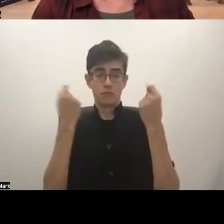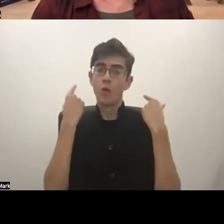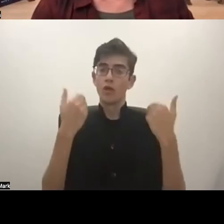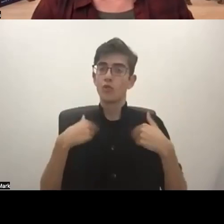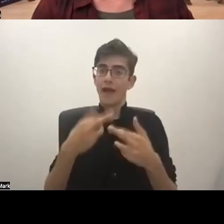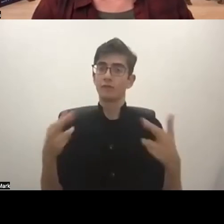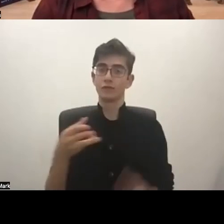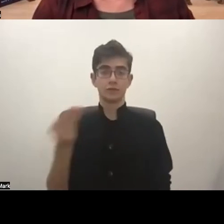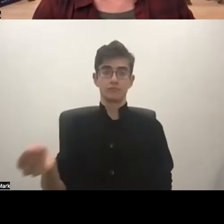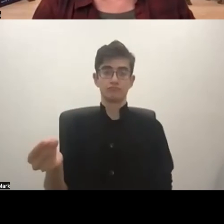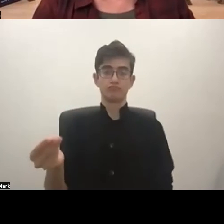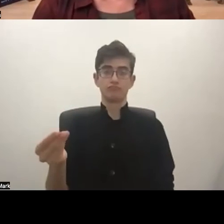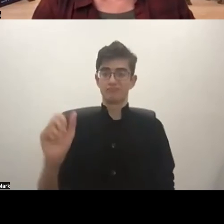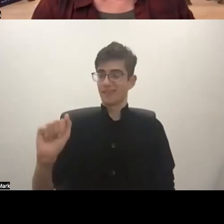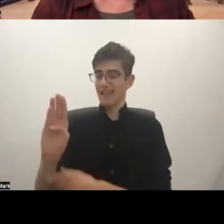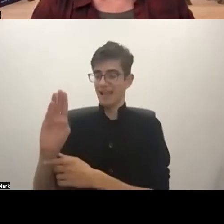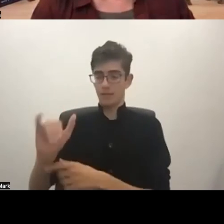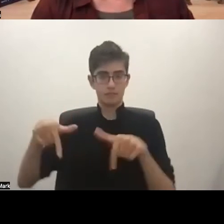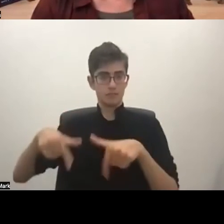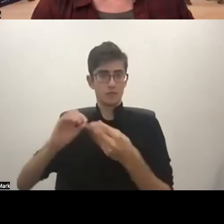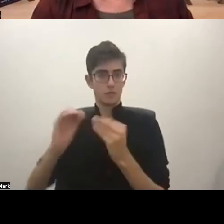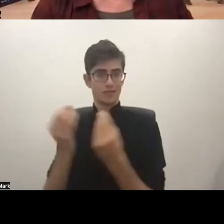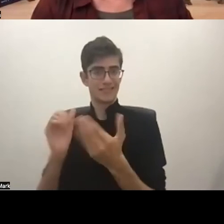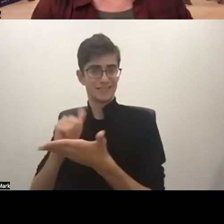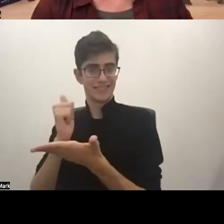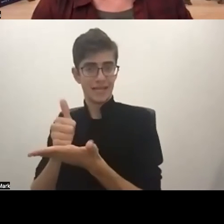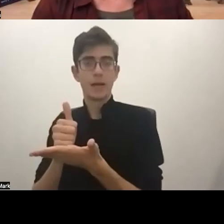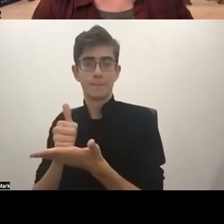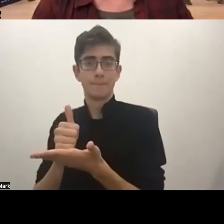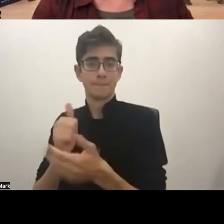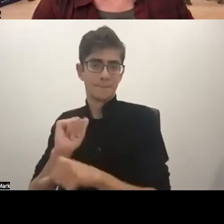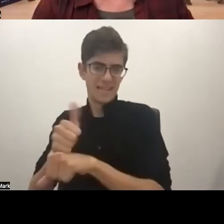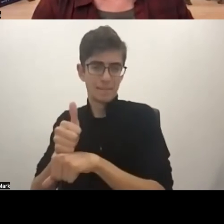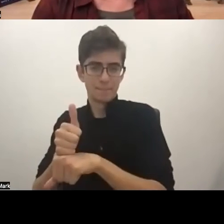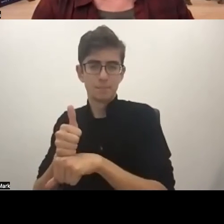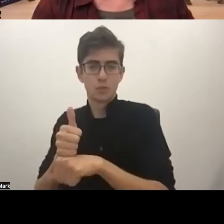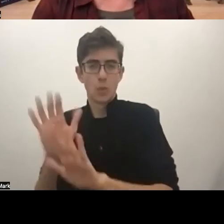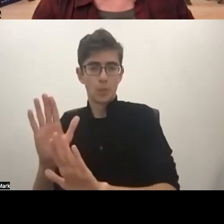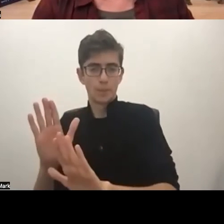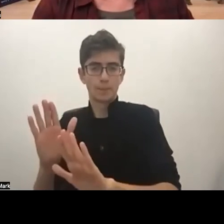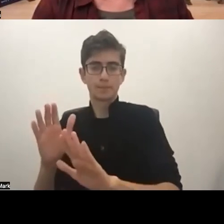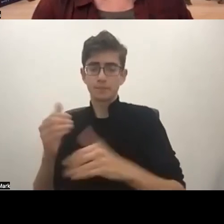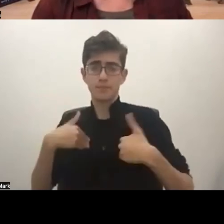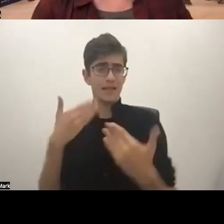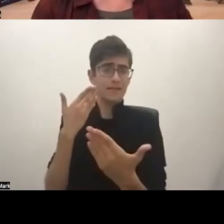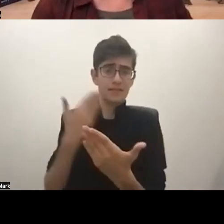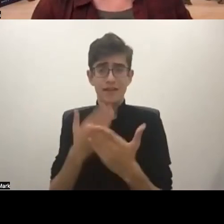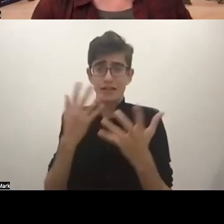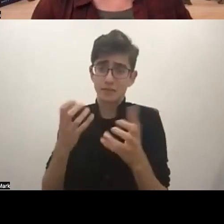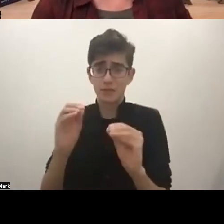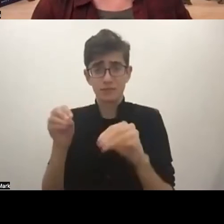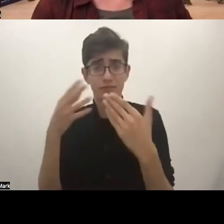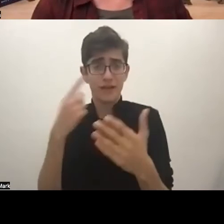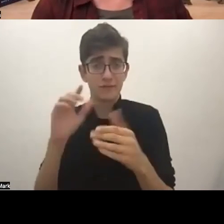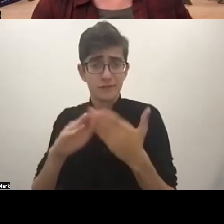and maybe, you know, juxtapose with what they're hearing with the facts that, you know, we hope to be providing to the community. So that's one thing, you know, first